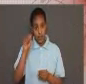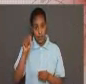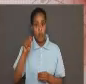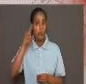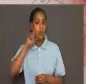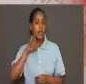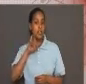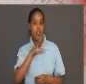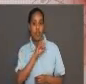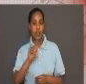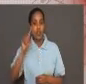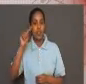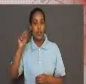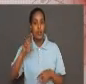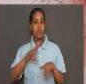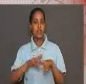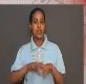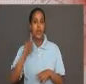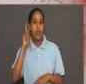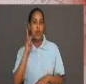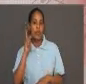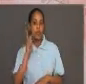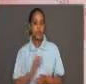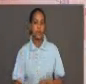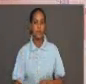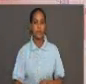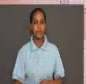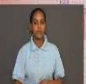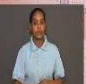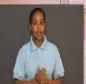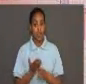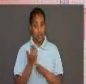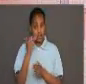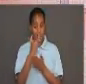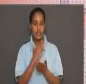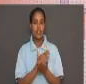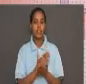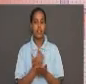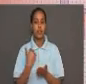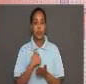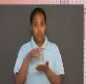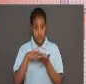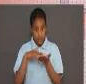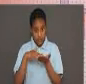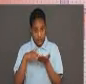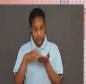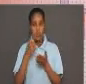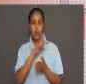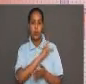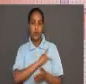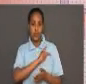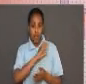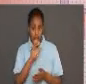thermoplastic and thermoset polymers. In the last lesson, we studied the